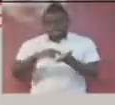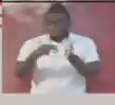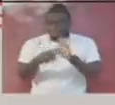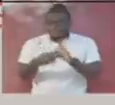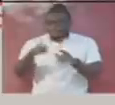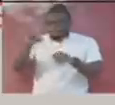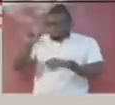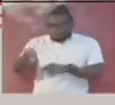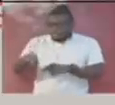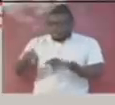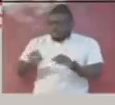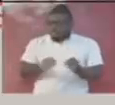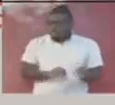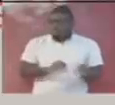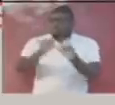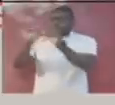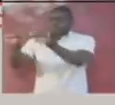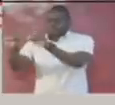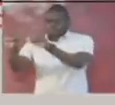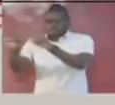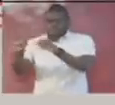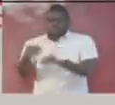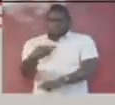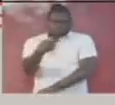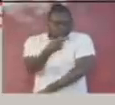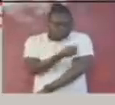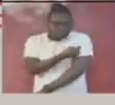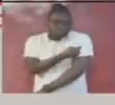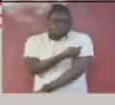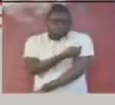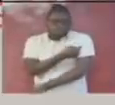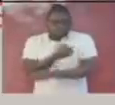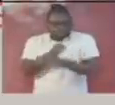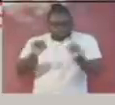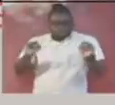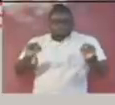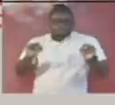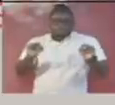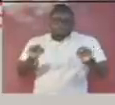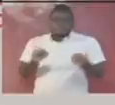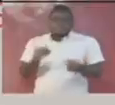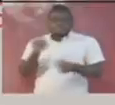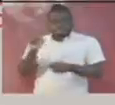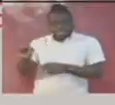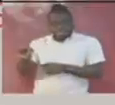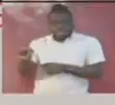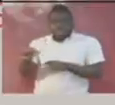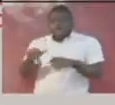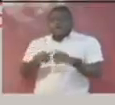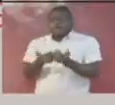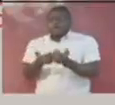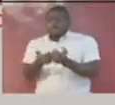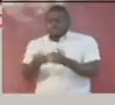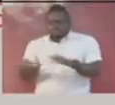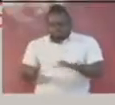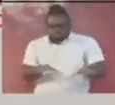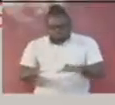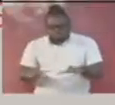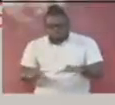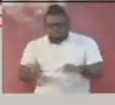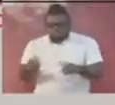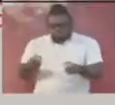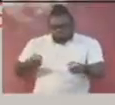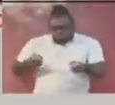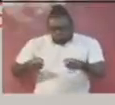people. That is how we could control this virus. And if we could control the virus with a